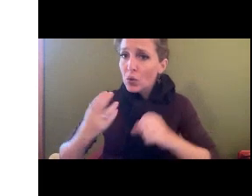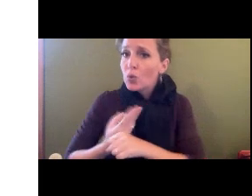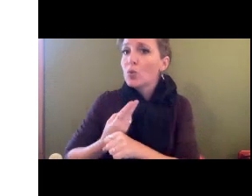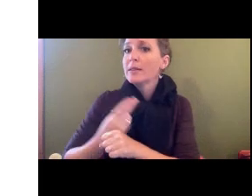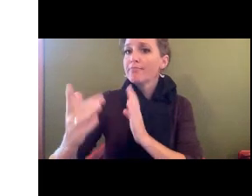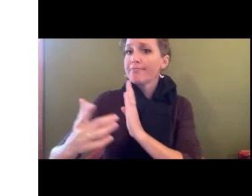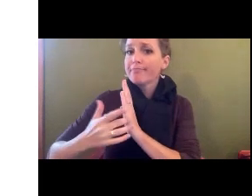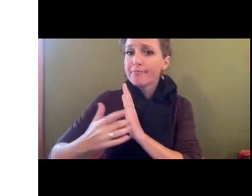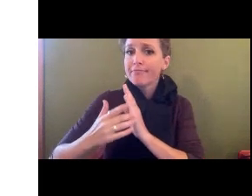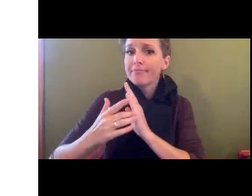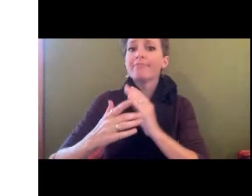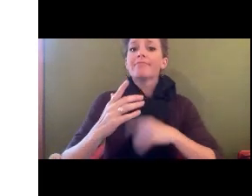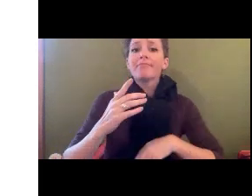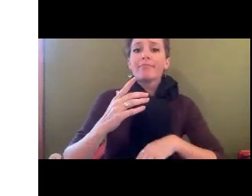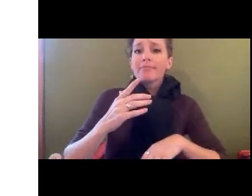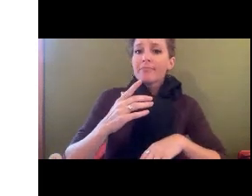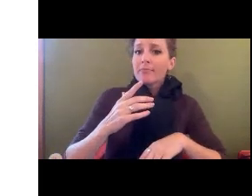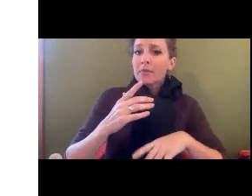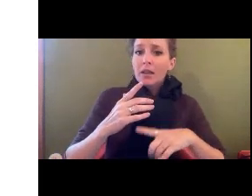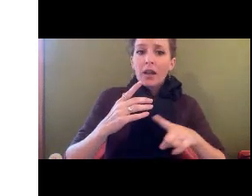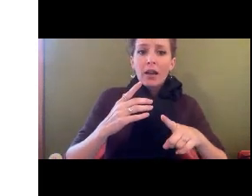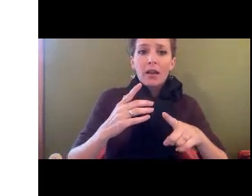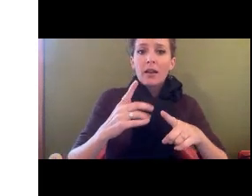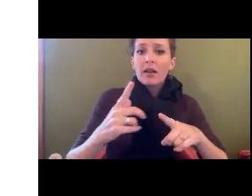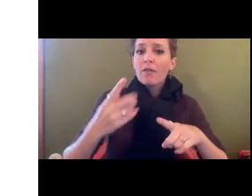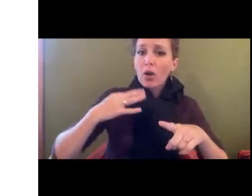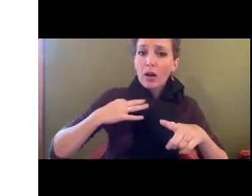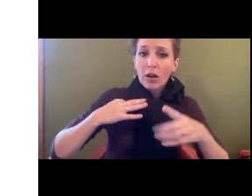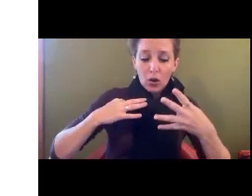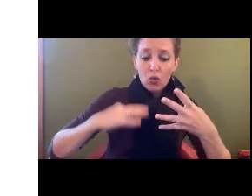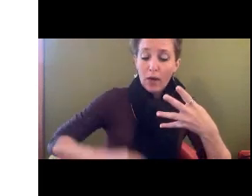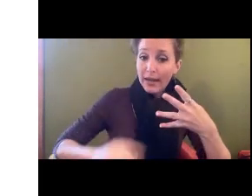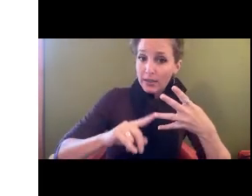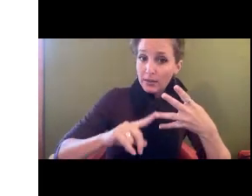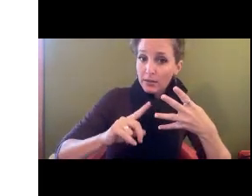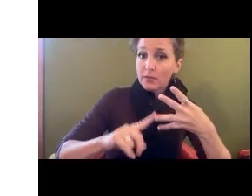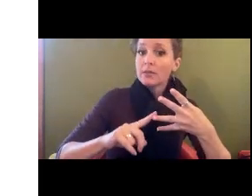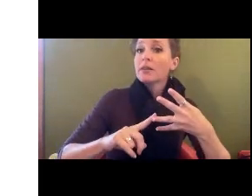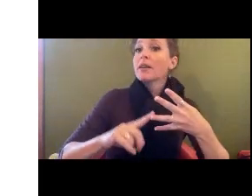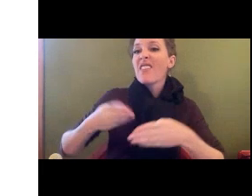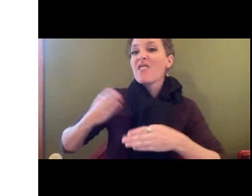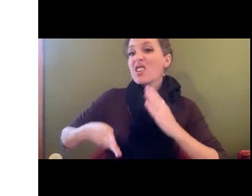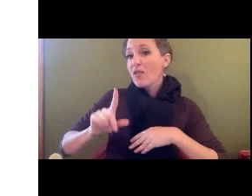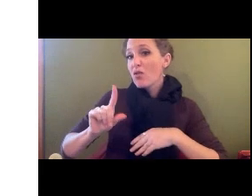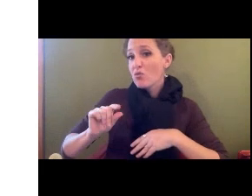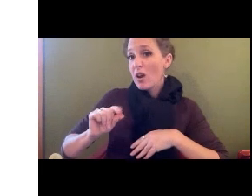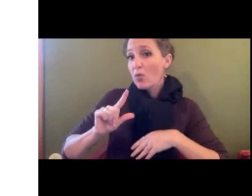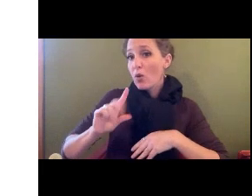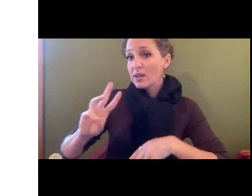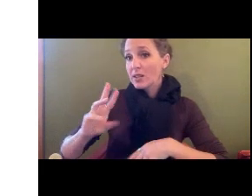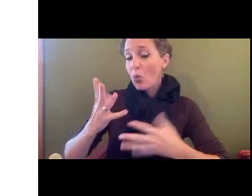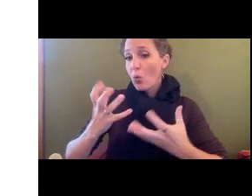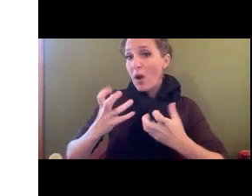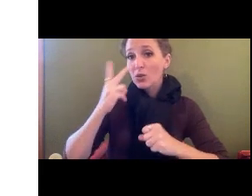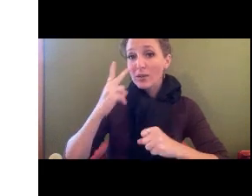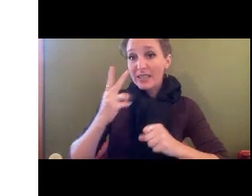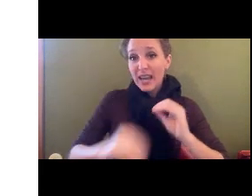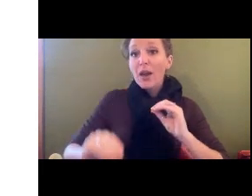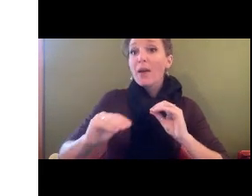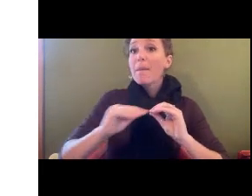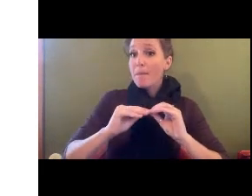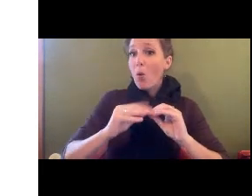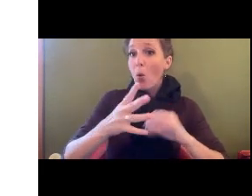credit and markets is very important to us, and we'd like at the end of 2026 to see more utilization of women and more access